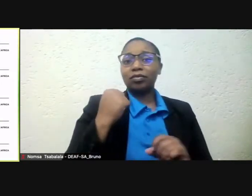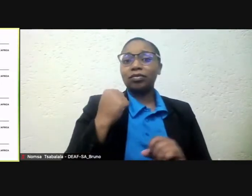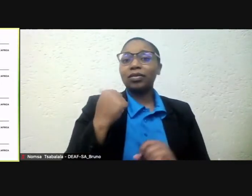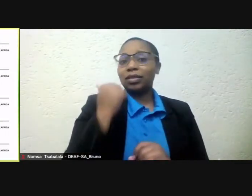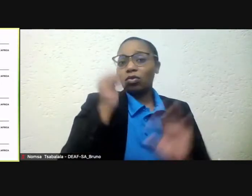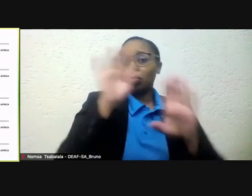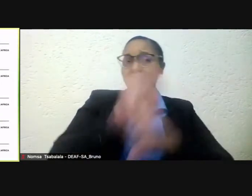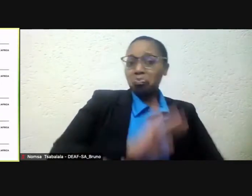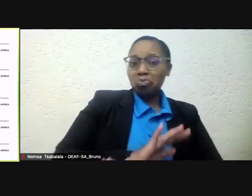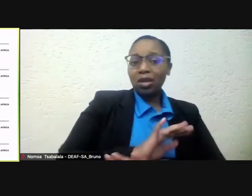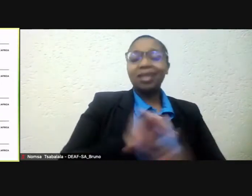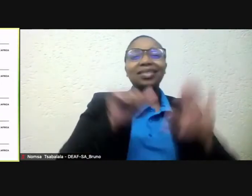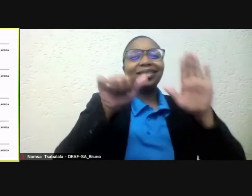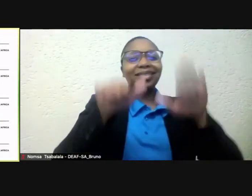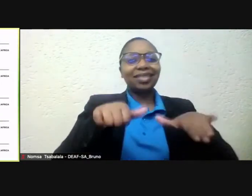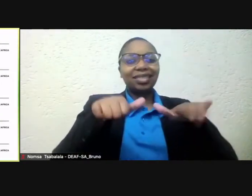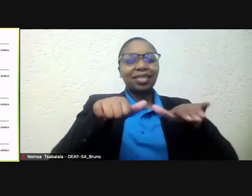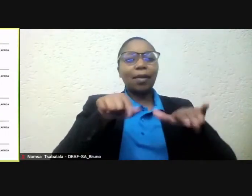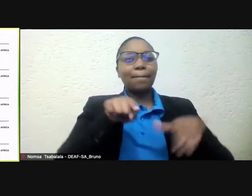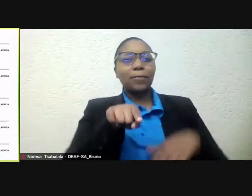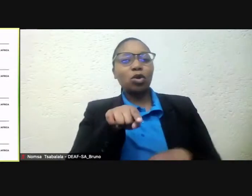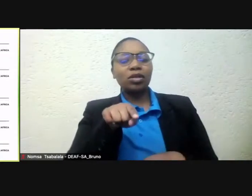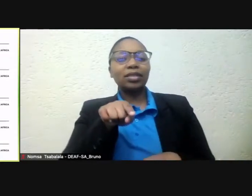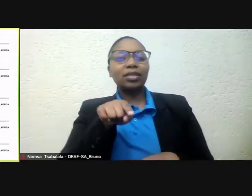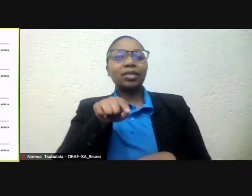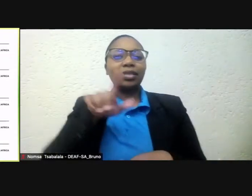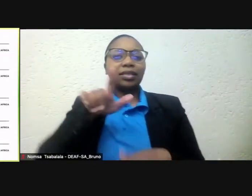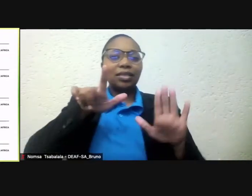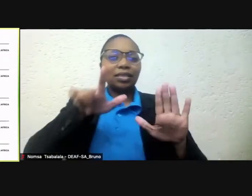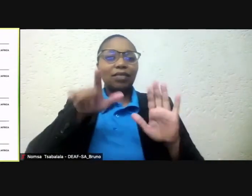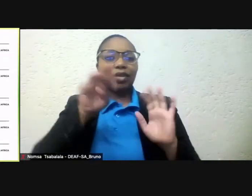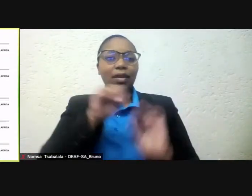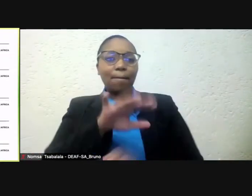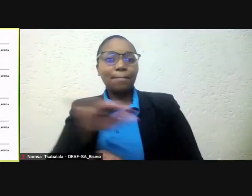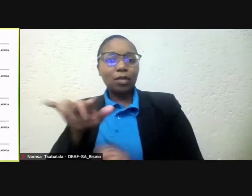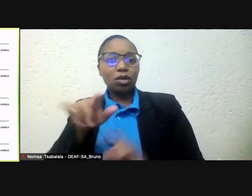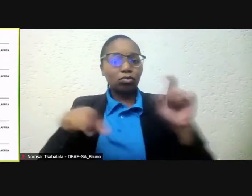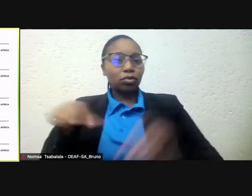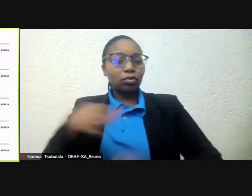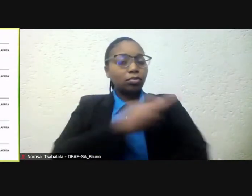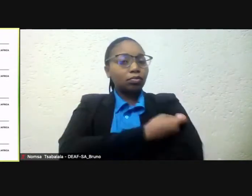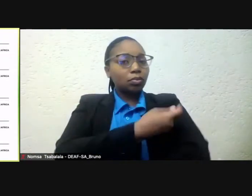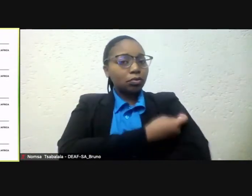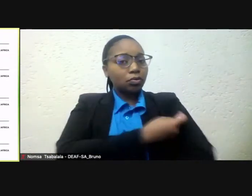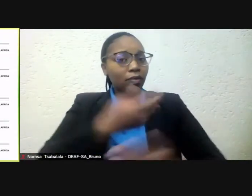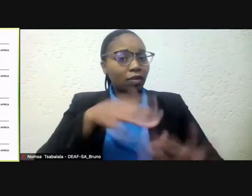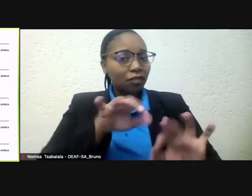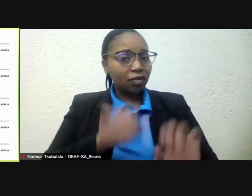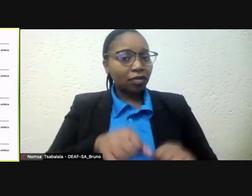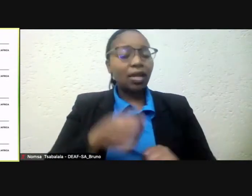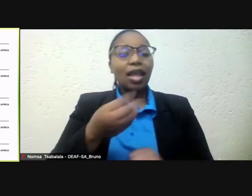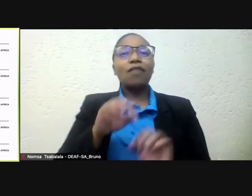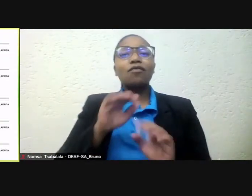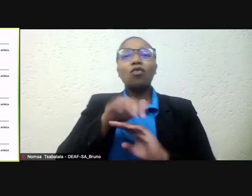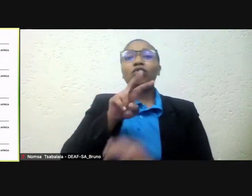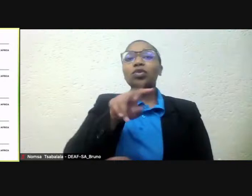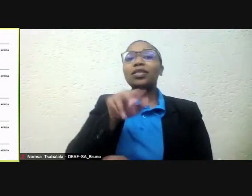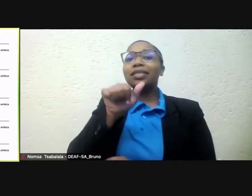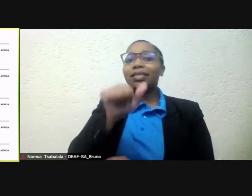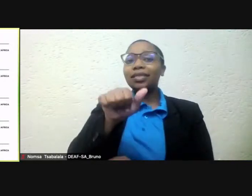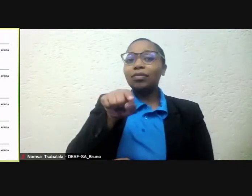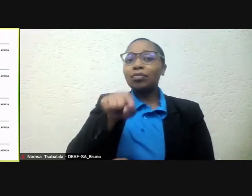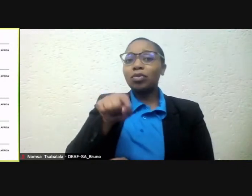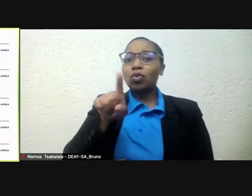vaccinated, with over 26.1 million doses administered. As we speak now, 42.1% of